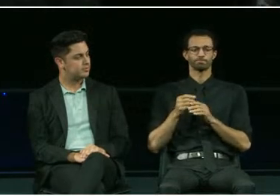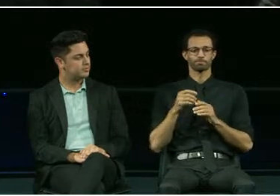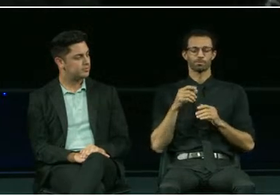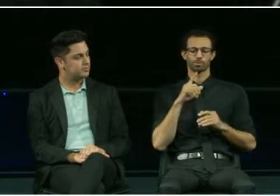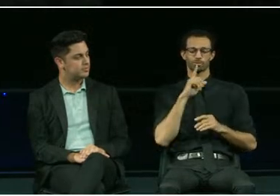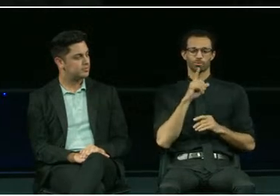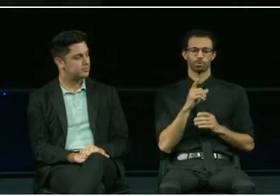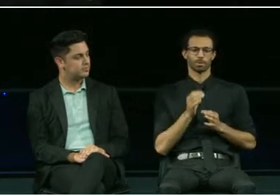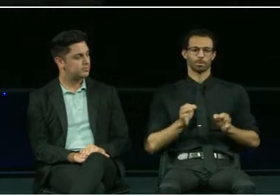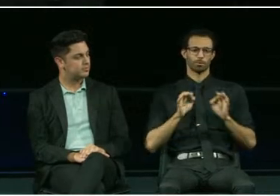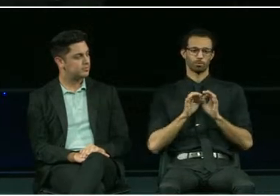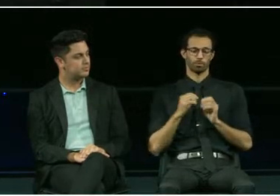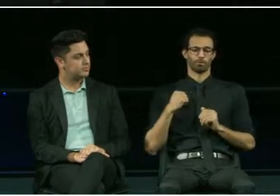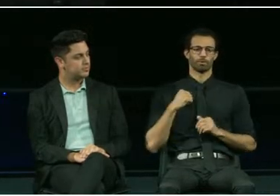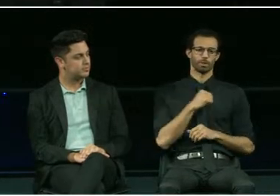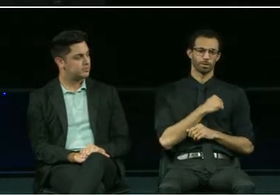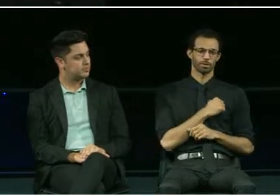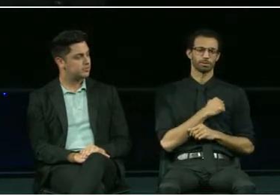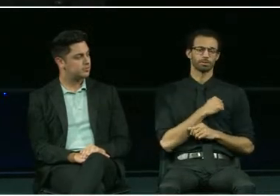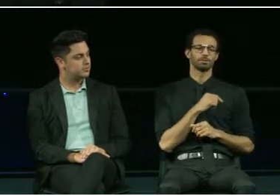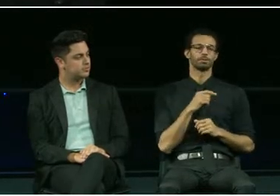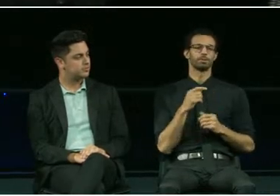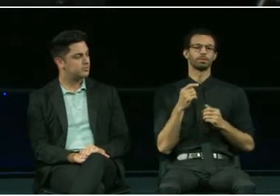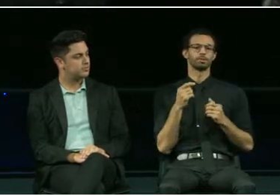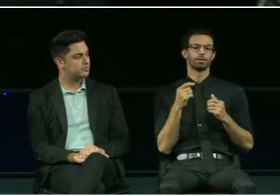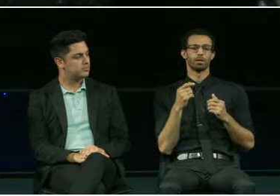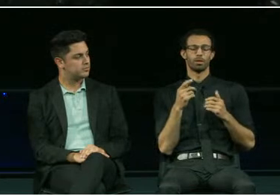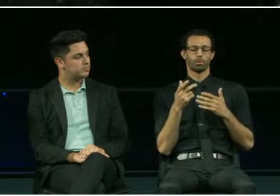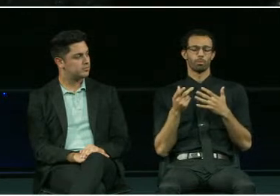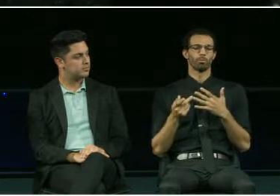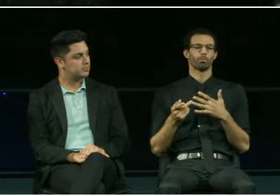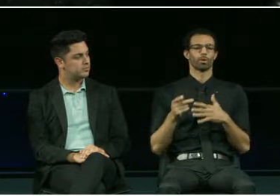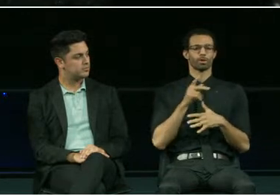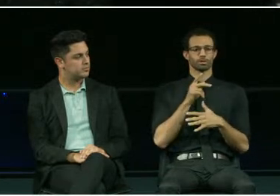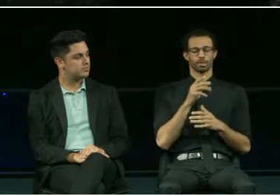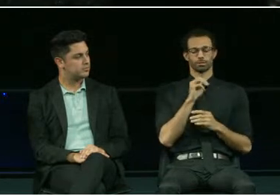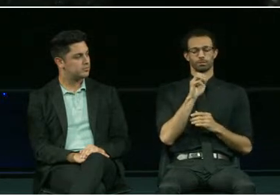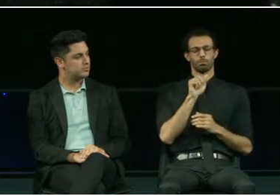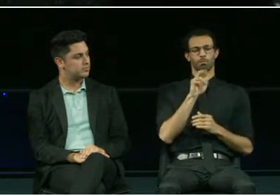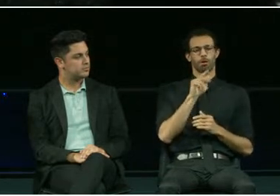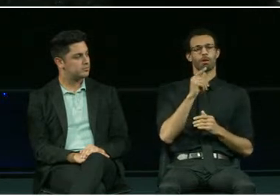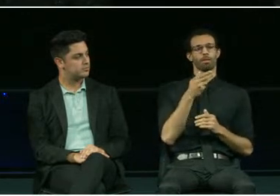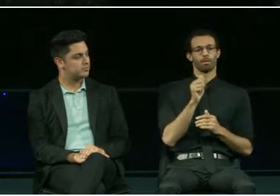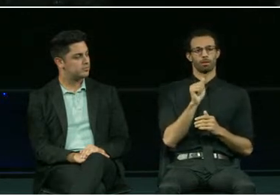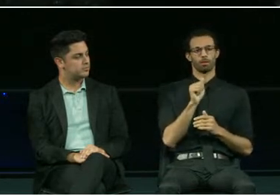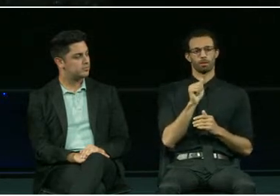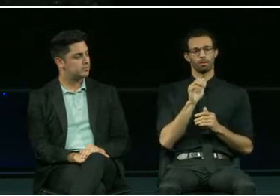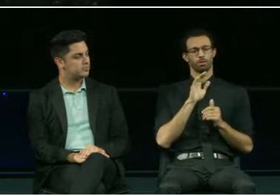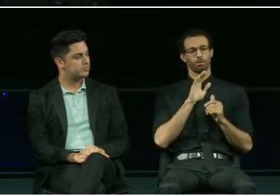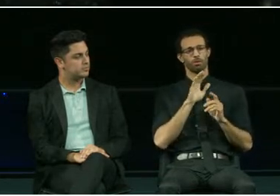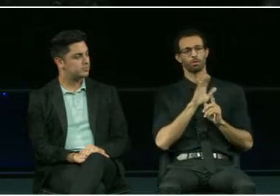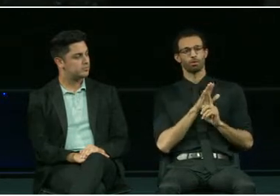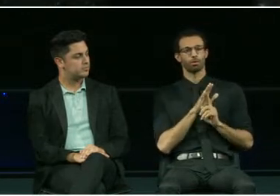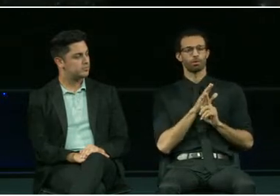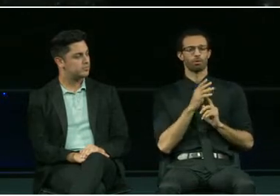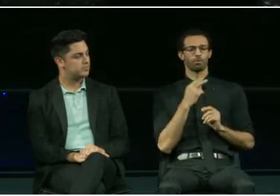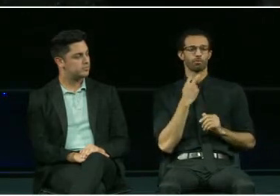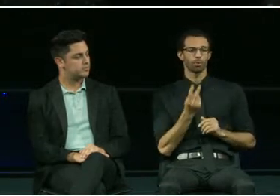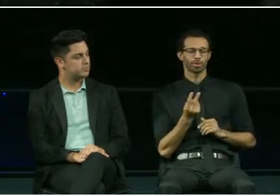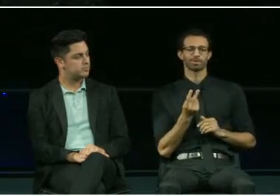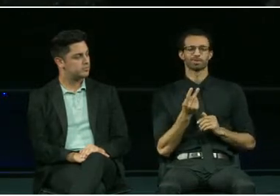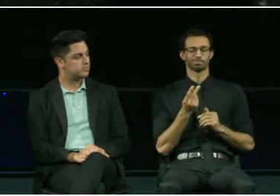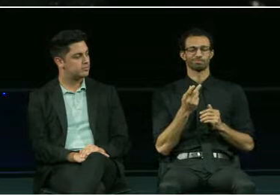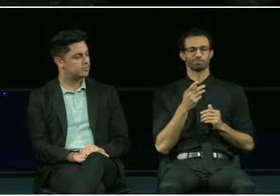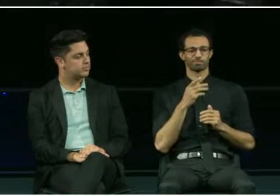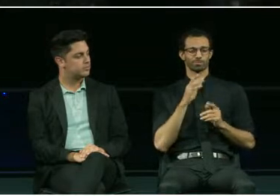for us to, sort of prioritize Martha's voice because her story had been lost to history.